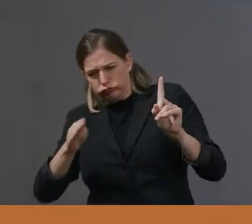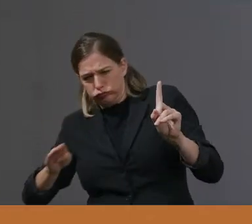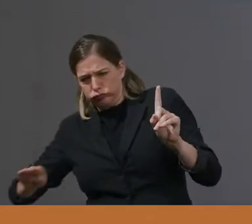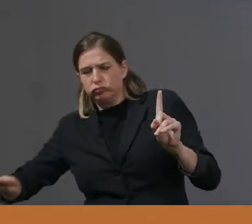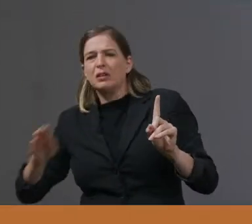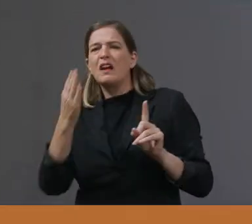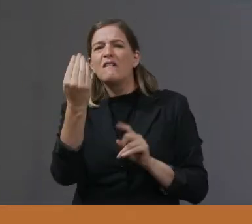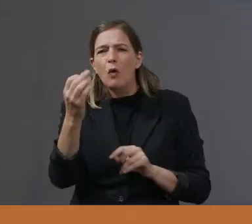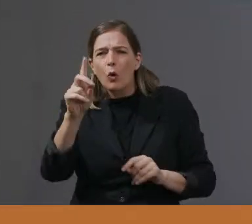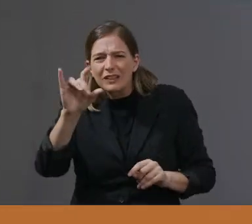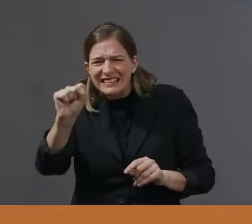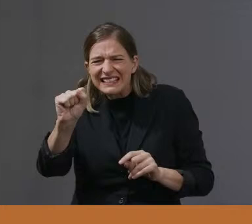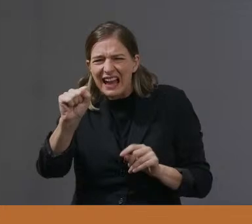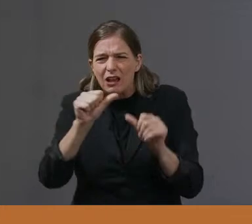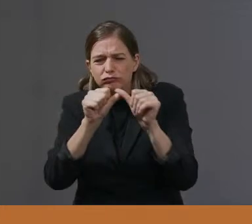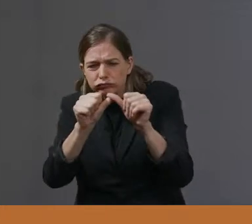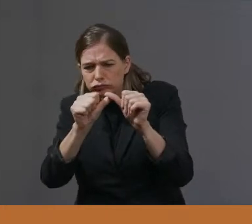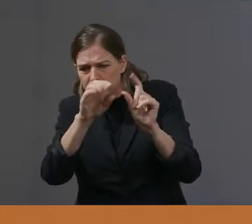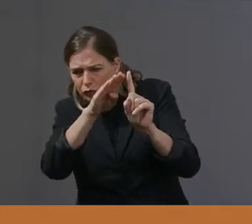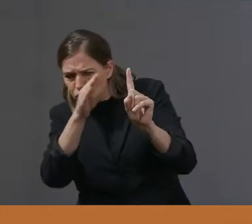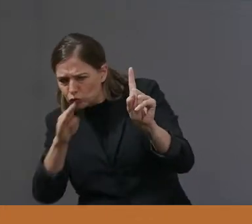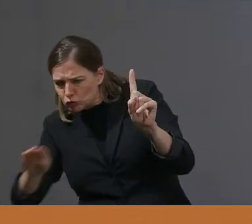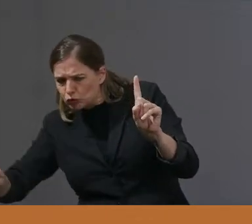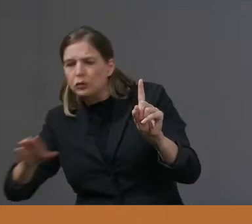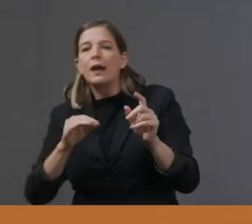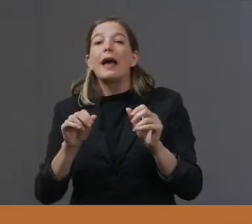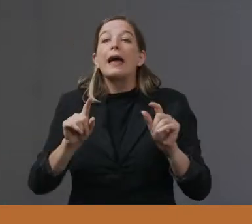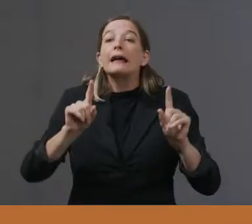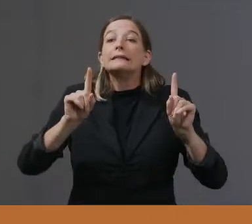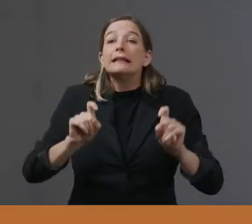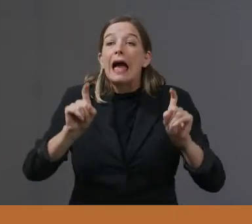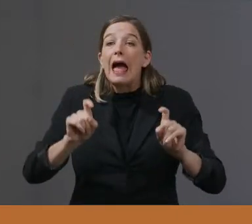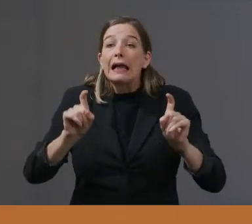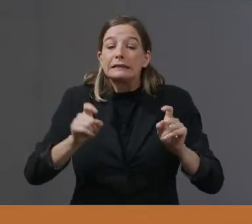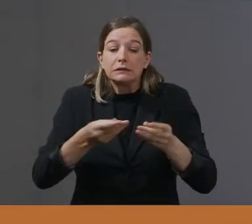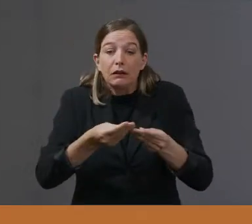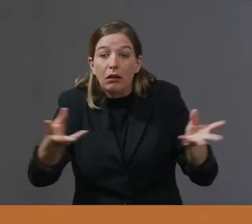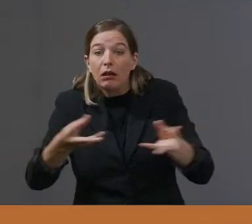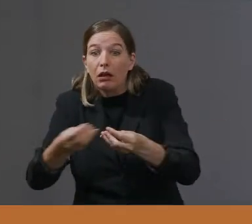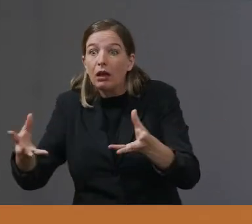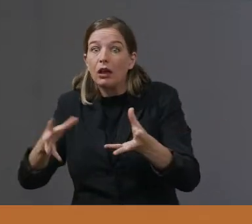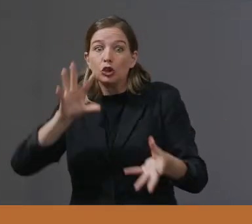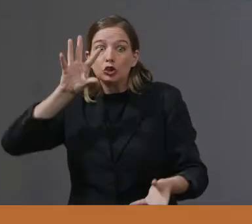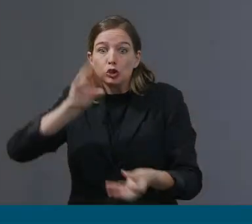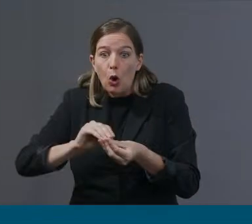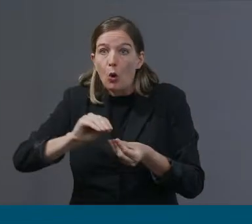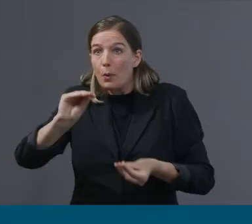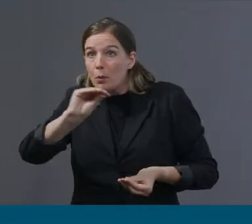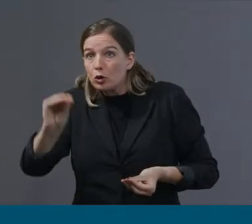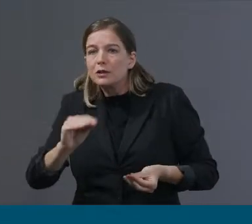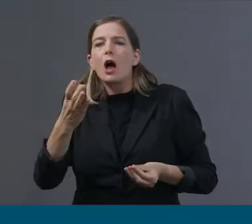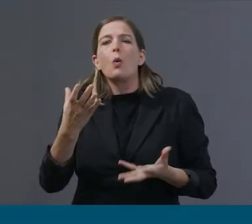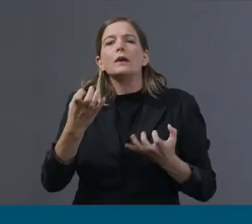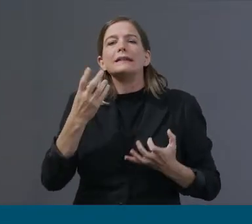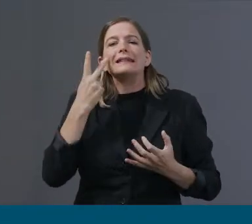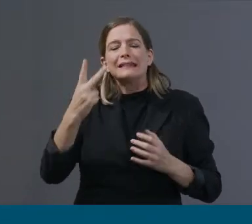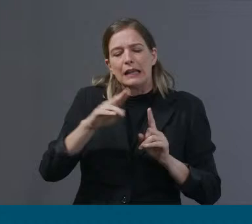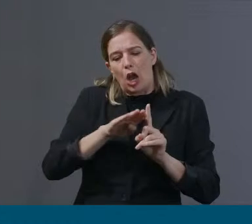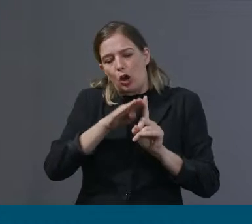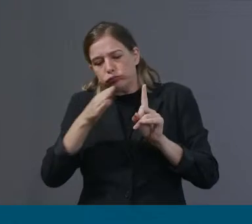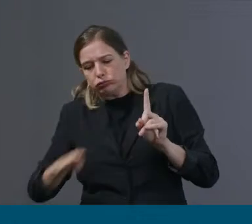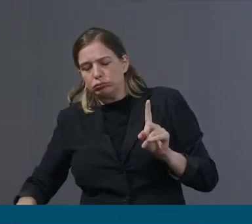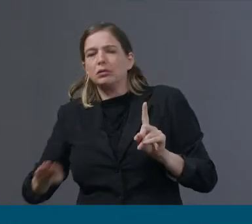downward trajectory of test as a percentage of total tests within a 14-day period. This